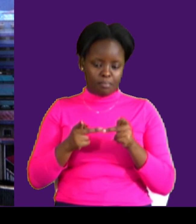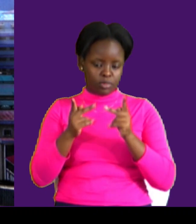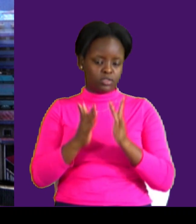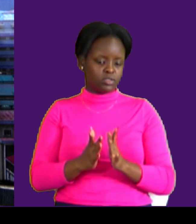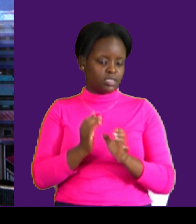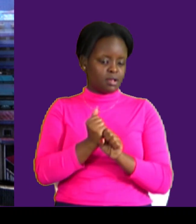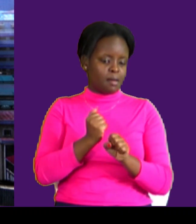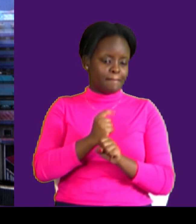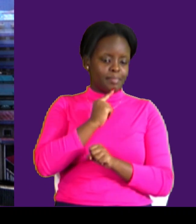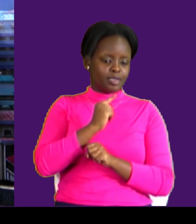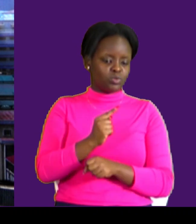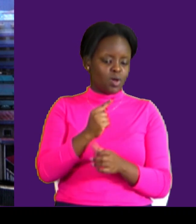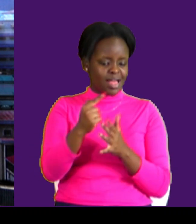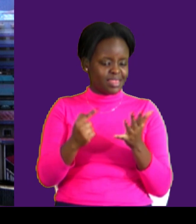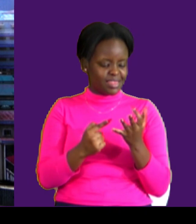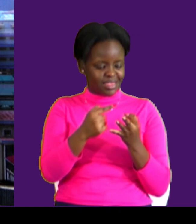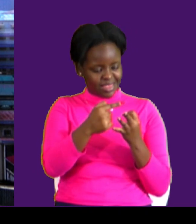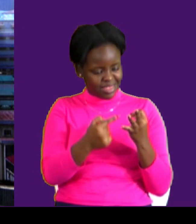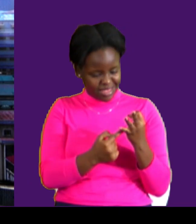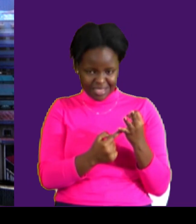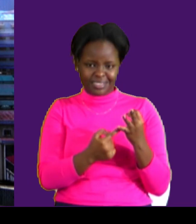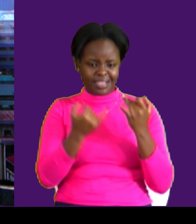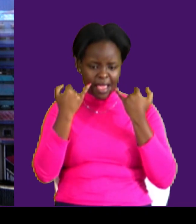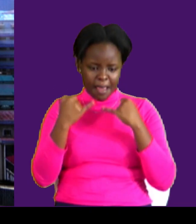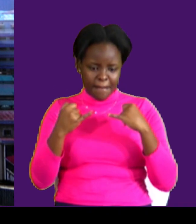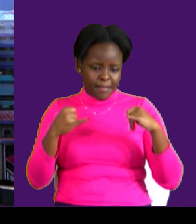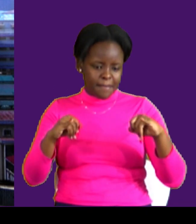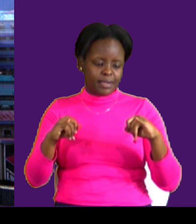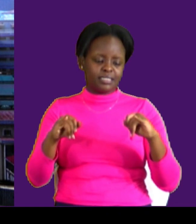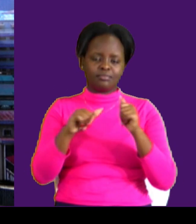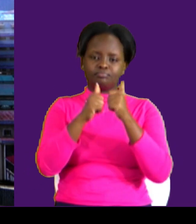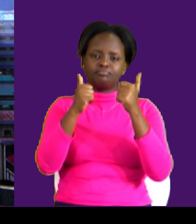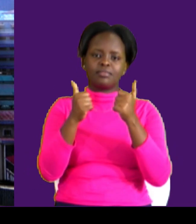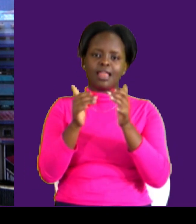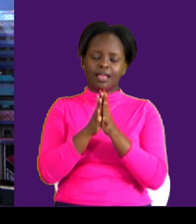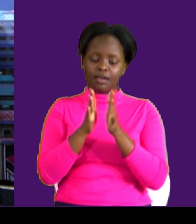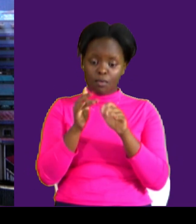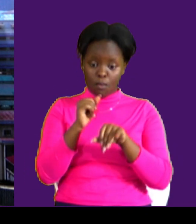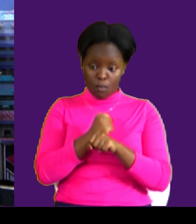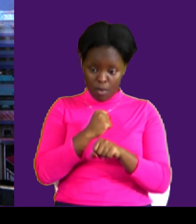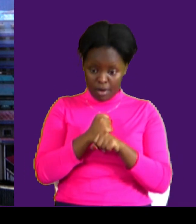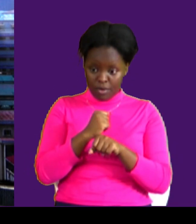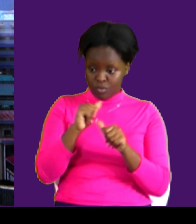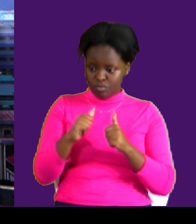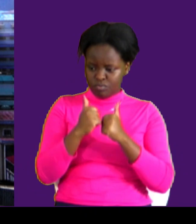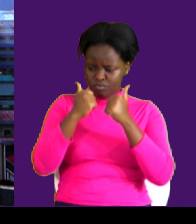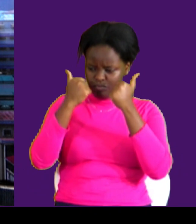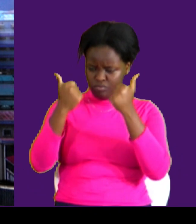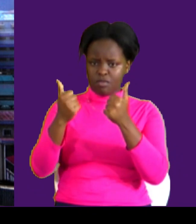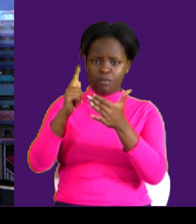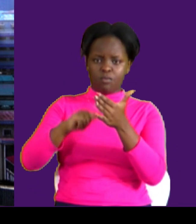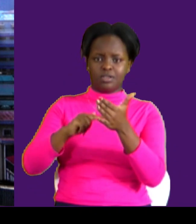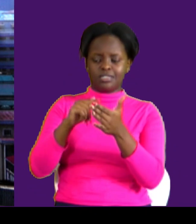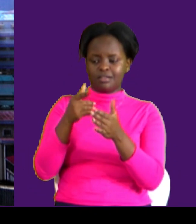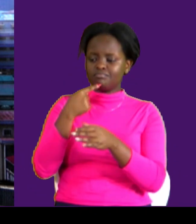these techniques are implemented and they are effective. So, what can you